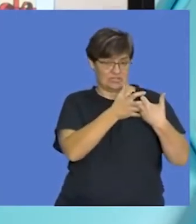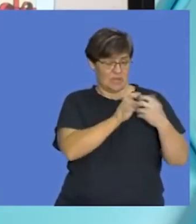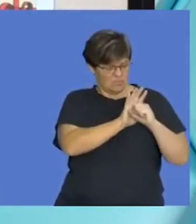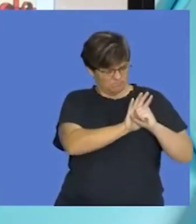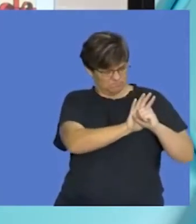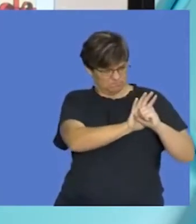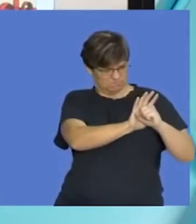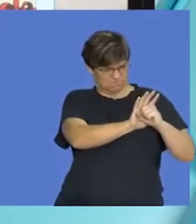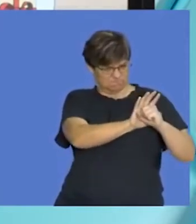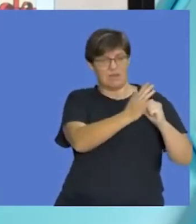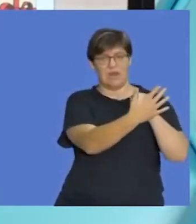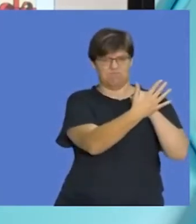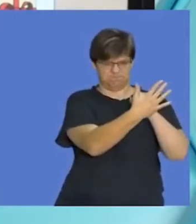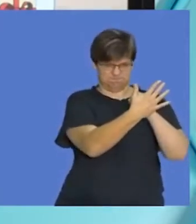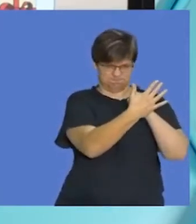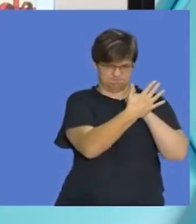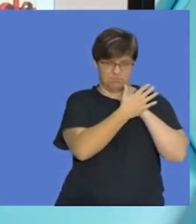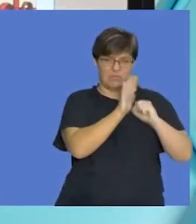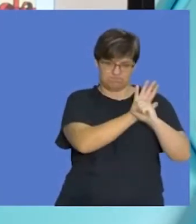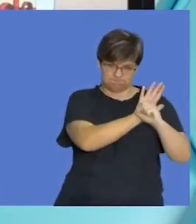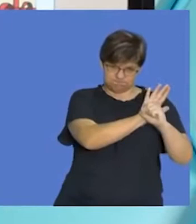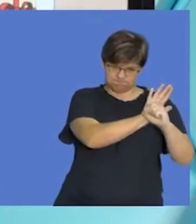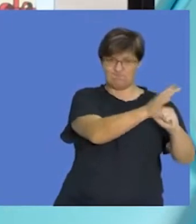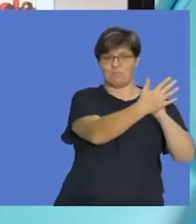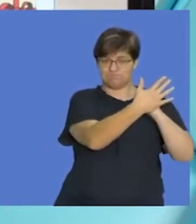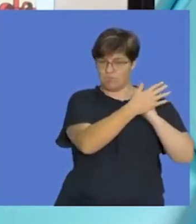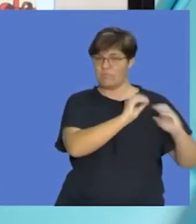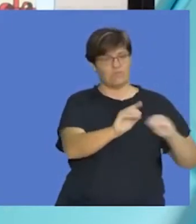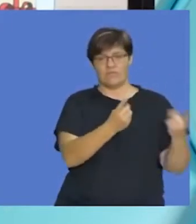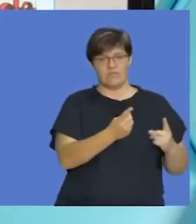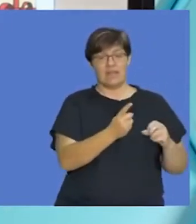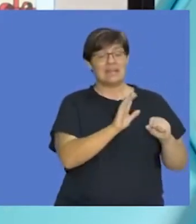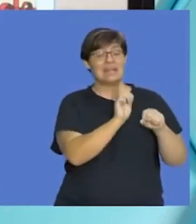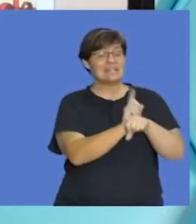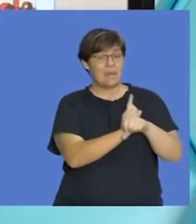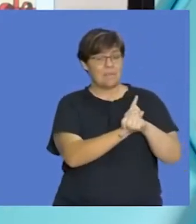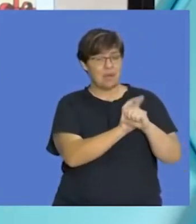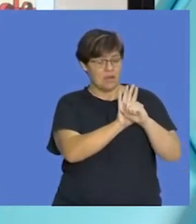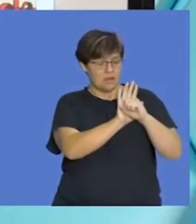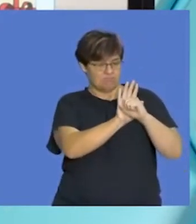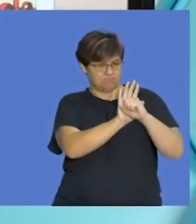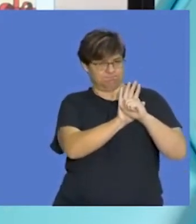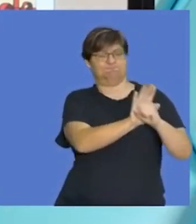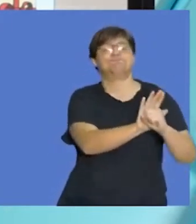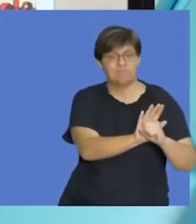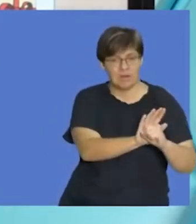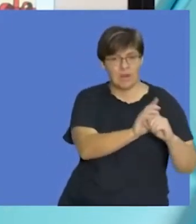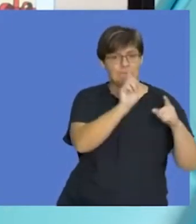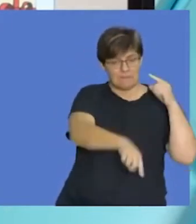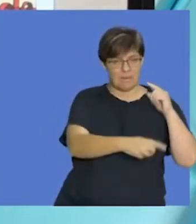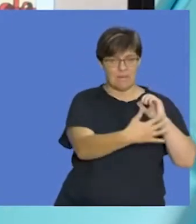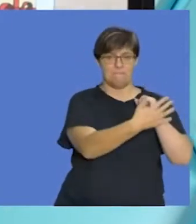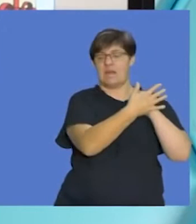So we're pushing, pushing, pushing, so they match, the object doesn't move. Then we get to that moment where we get just over